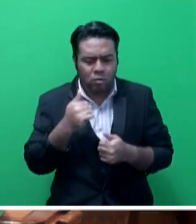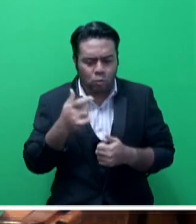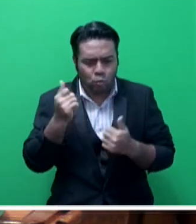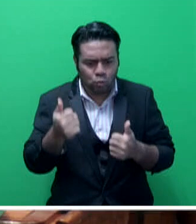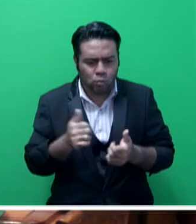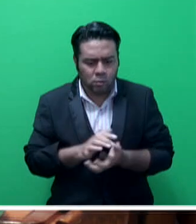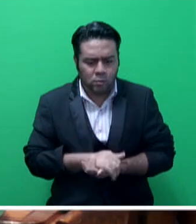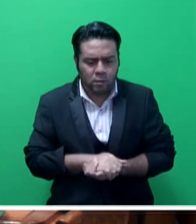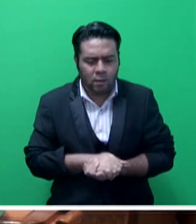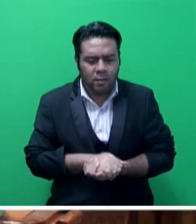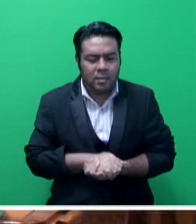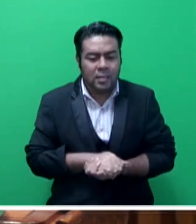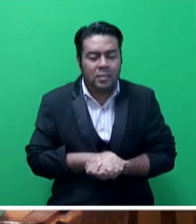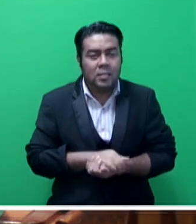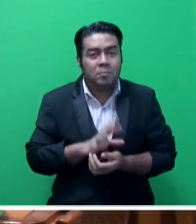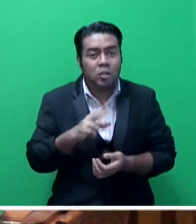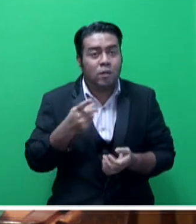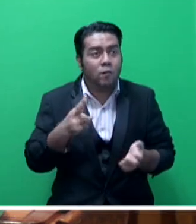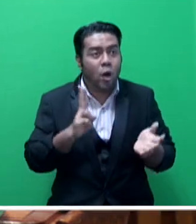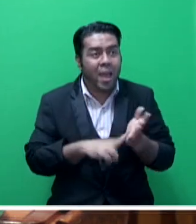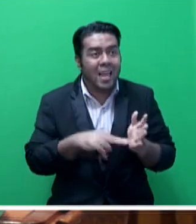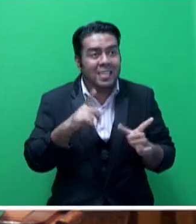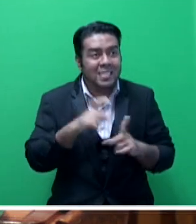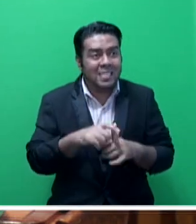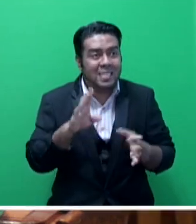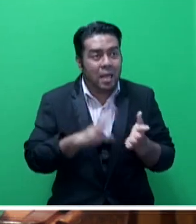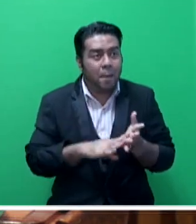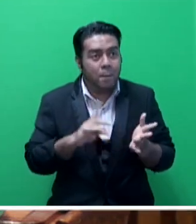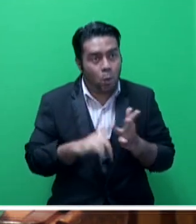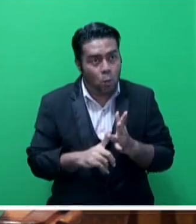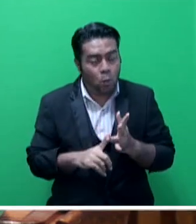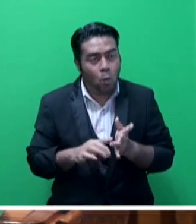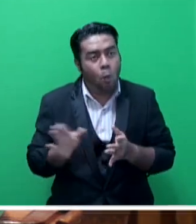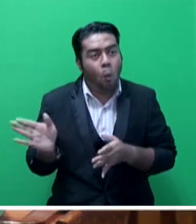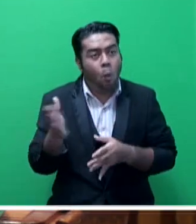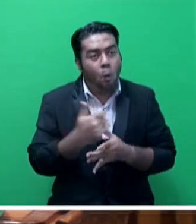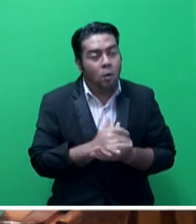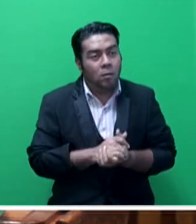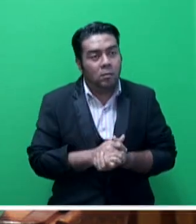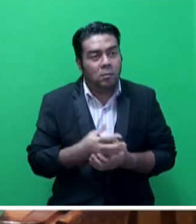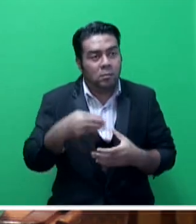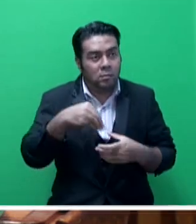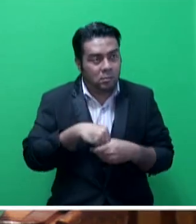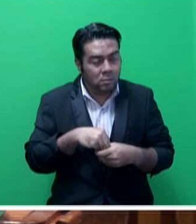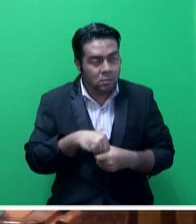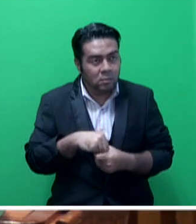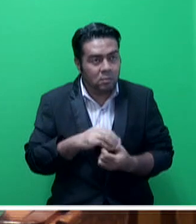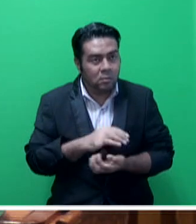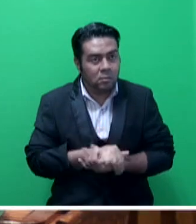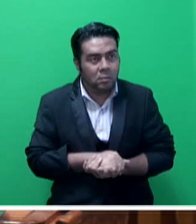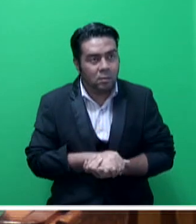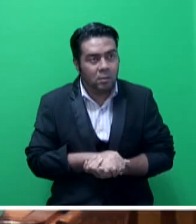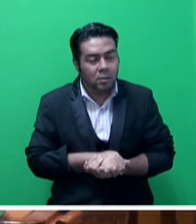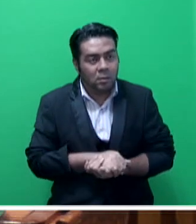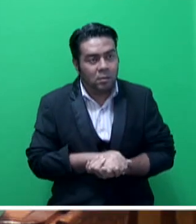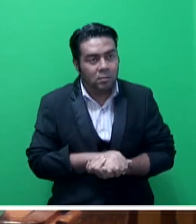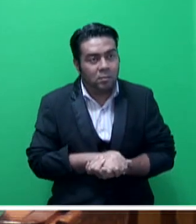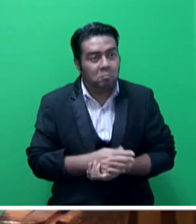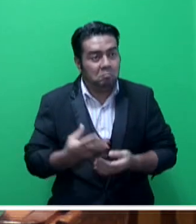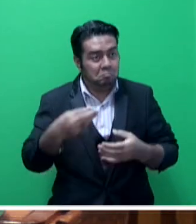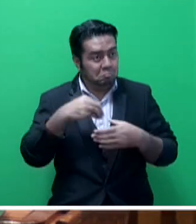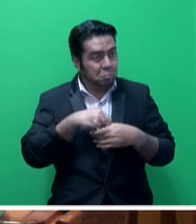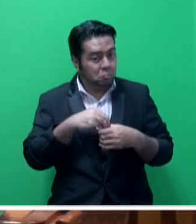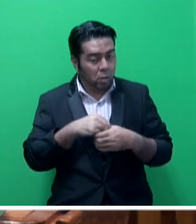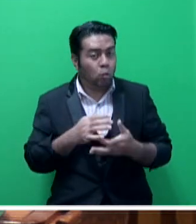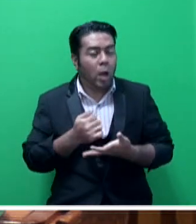particularly from NDMO, all the relevant stakeholders that do come in to assist, because